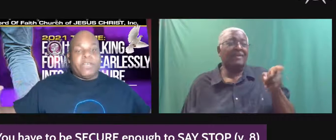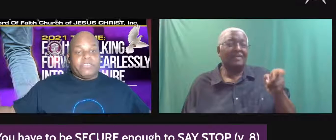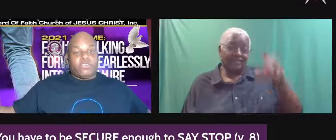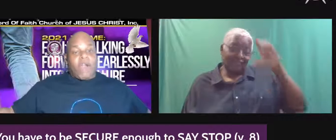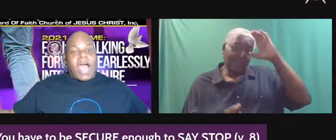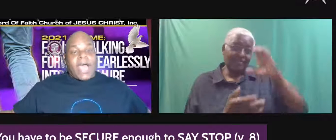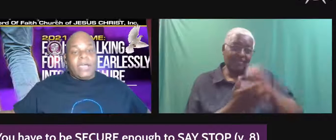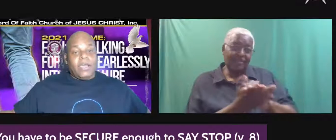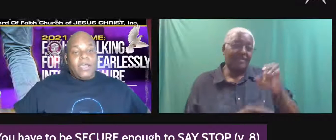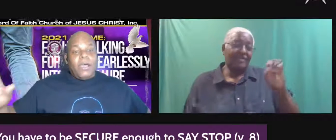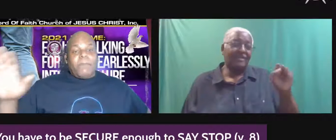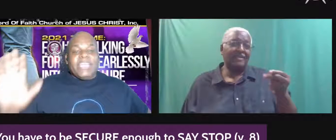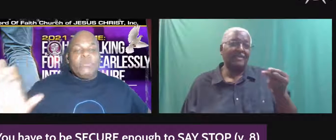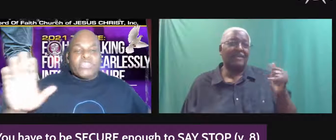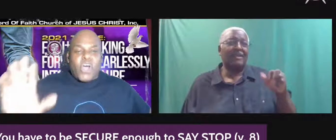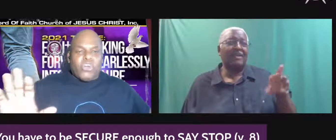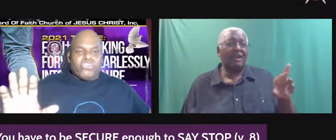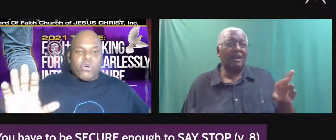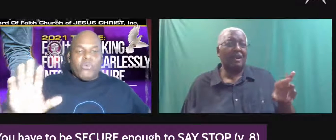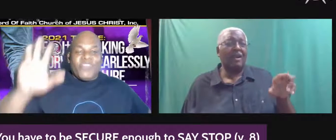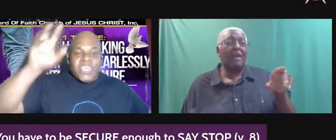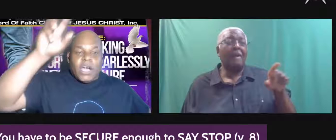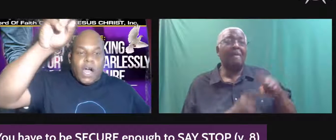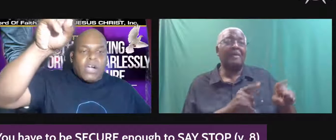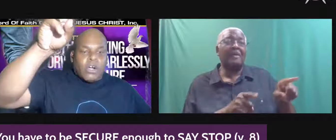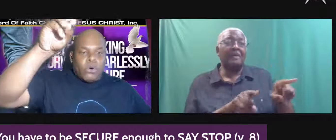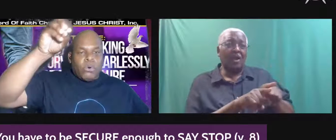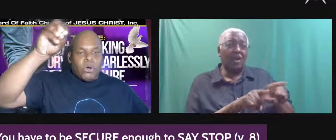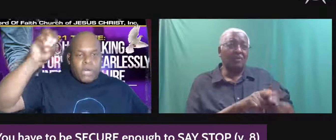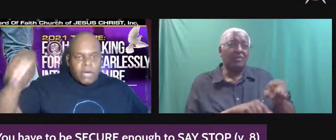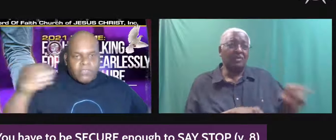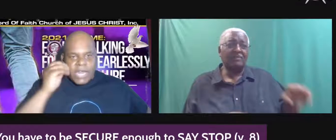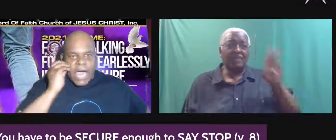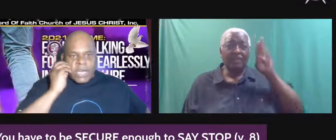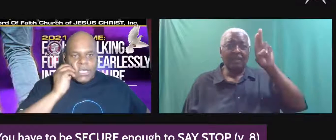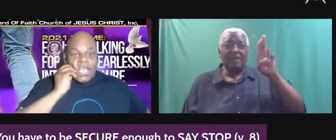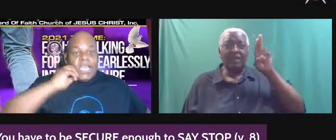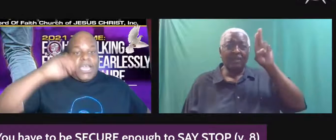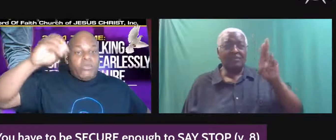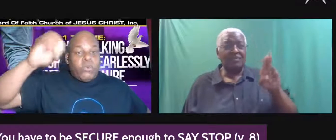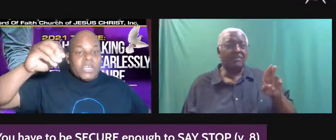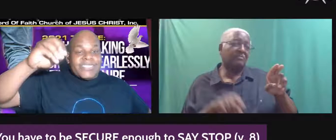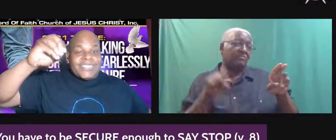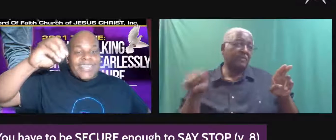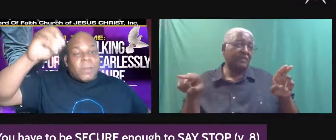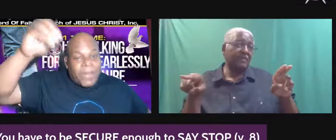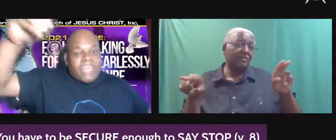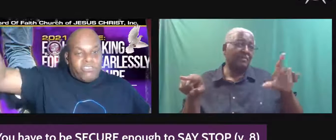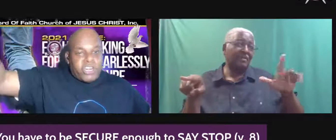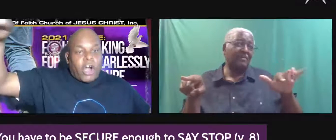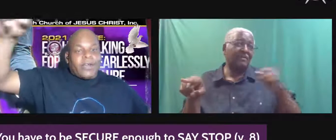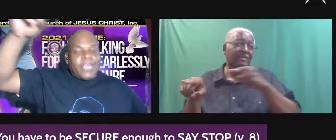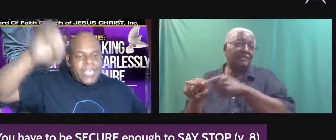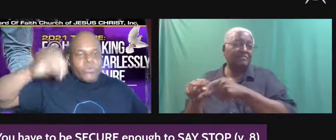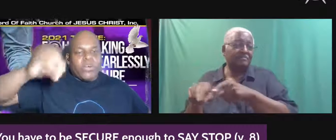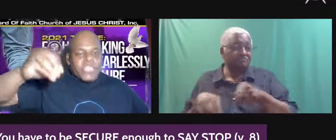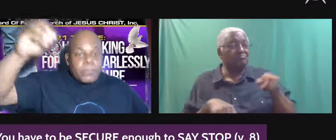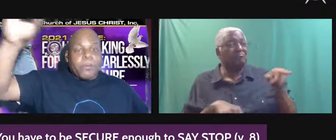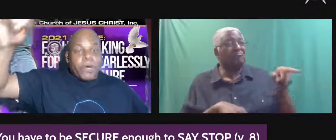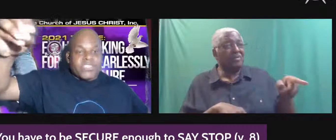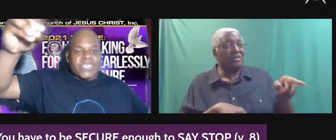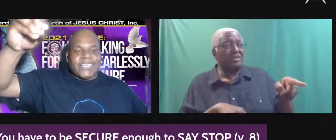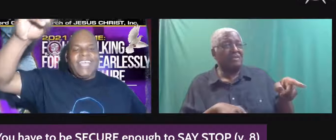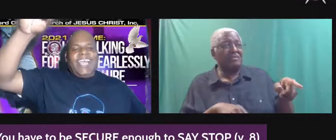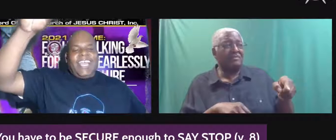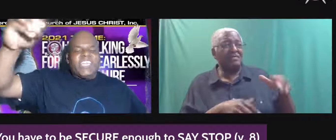the husband of Sarai, but he was also the uncle of Lot. He was the patriarch. He was